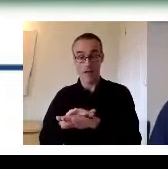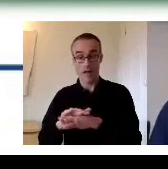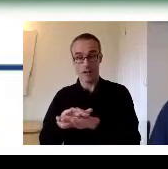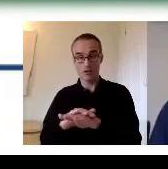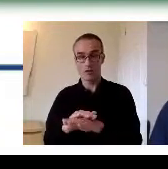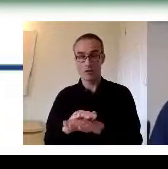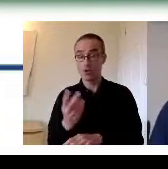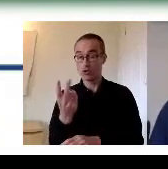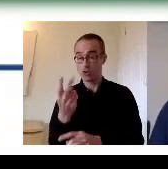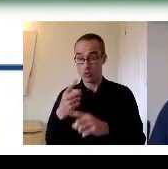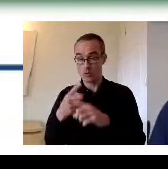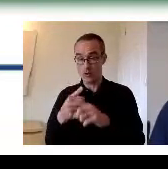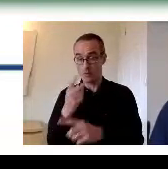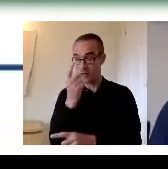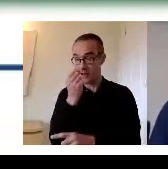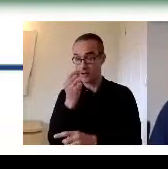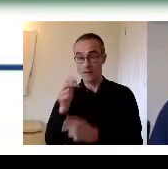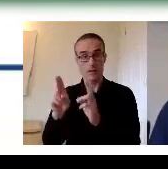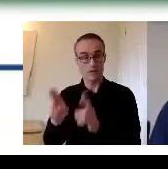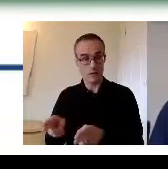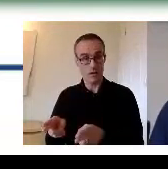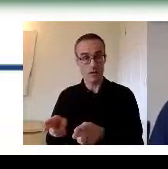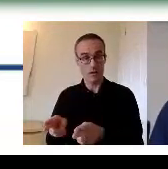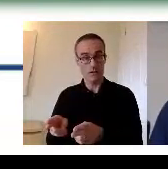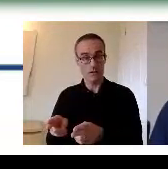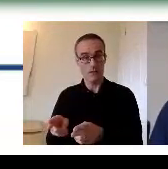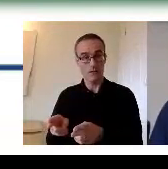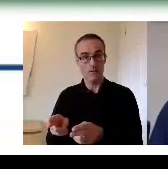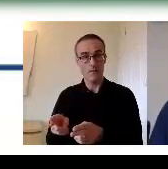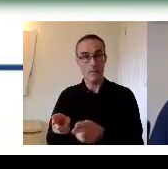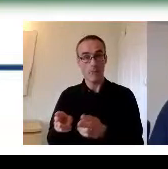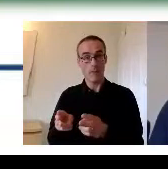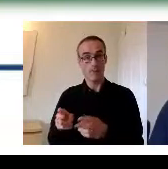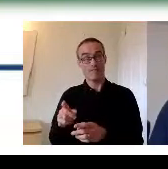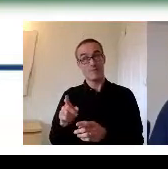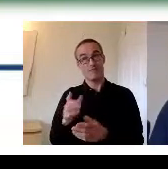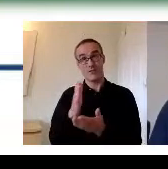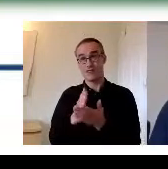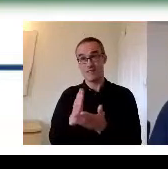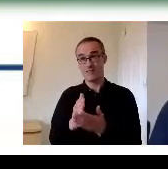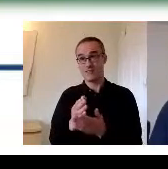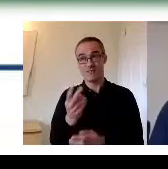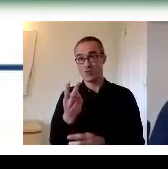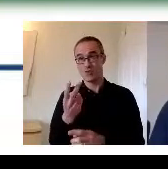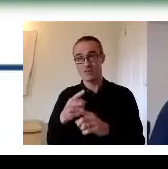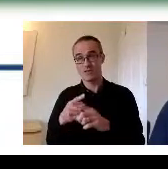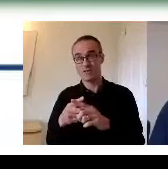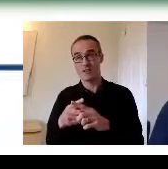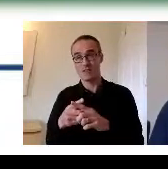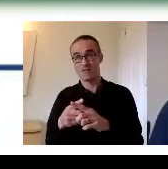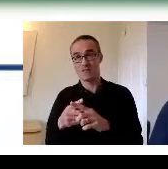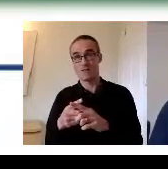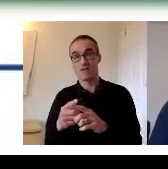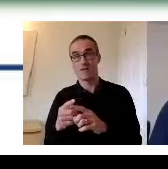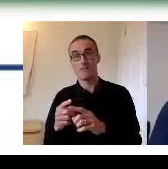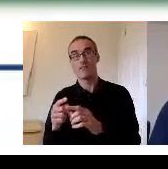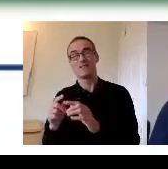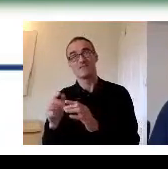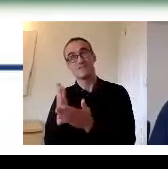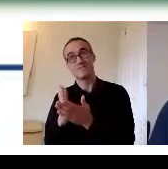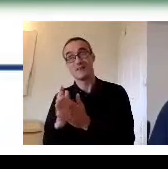other ethnic groups, from minority groups, that was anything from between 10 to 50% of a higher risk of dying. We also found